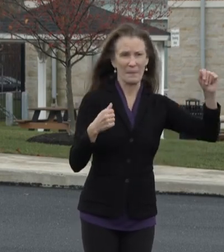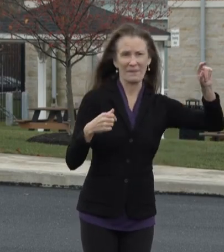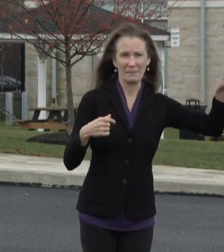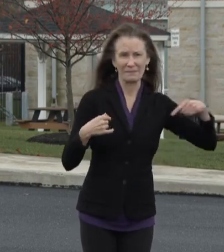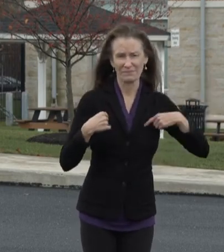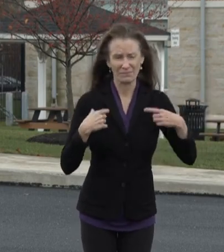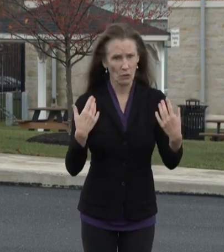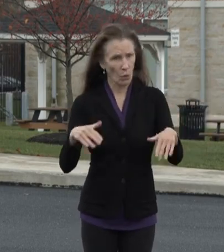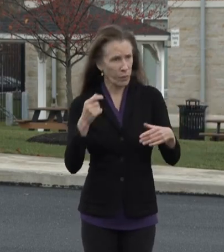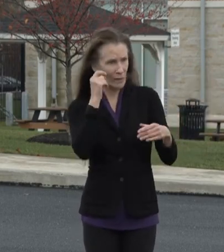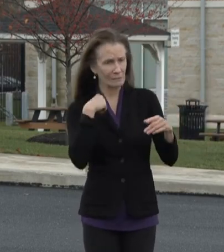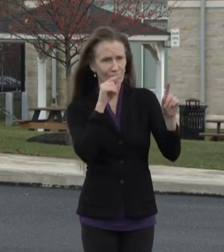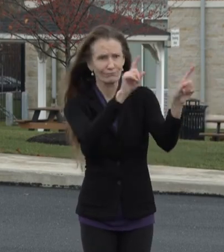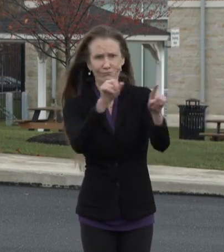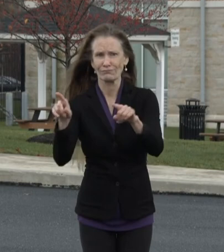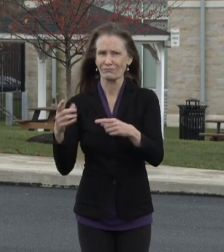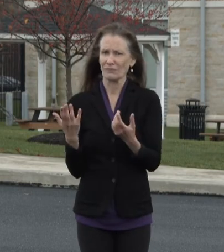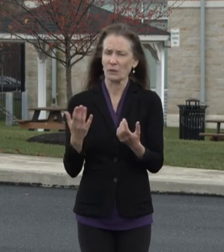and